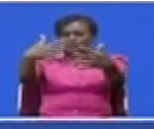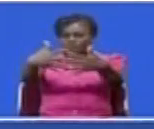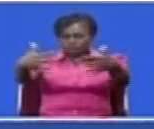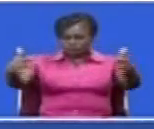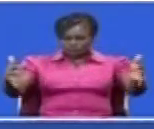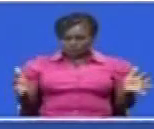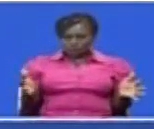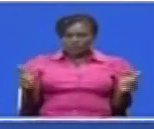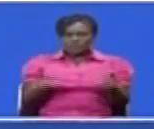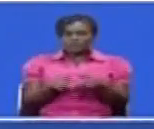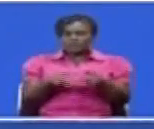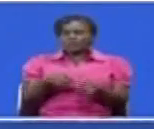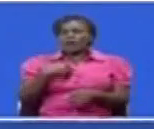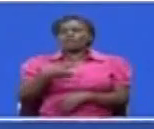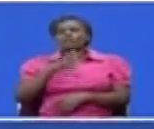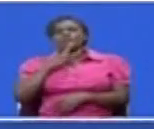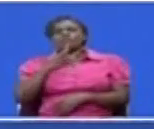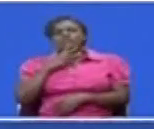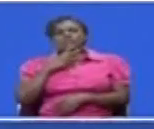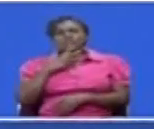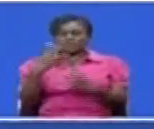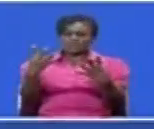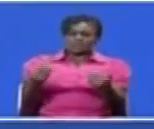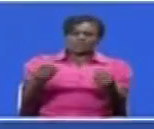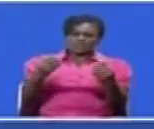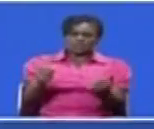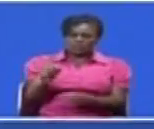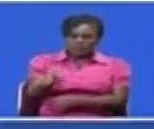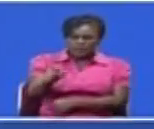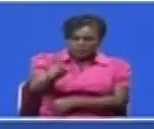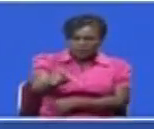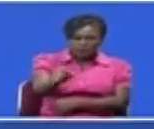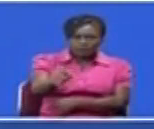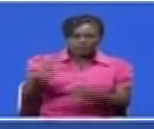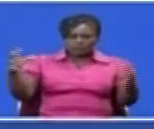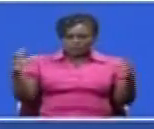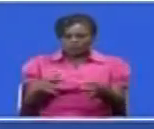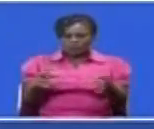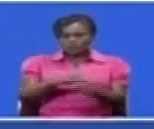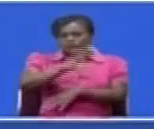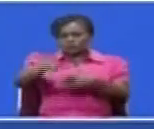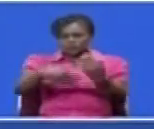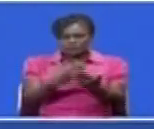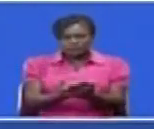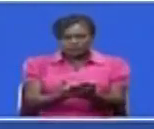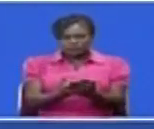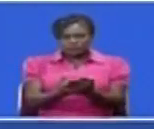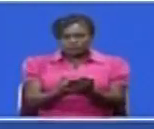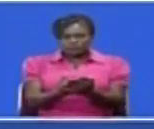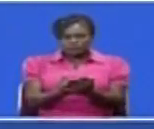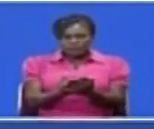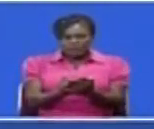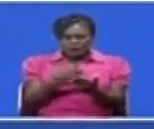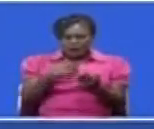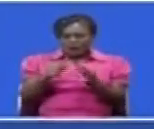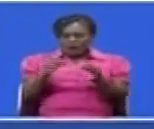and again we have the water, so we encourage them to plant food crops. The host community around here had been attacked by the famine for a